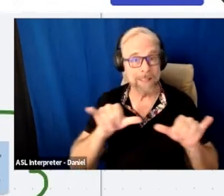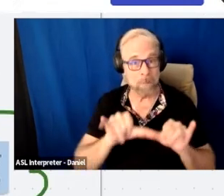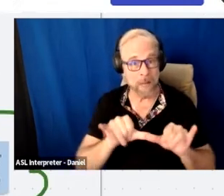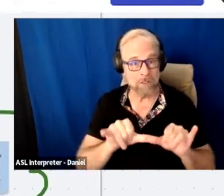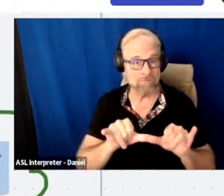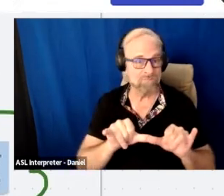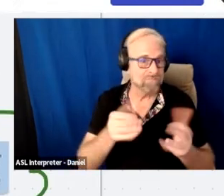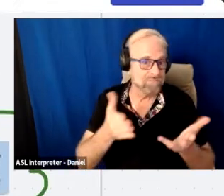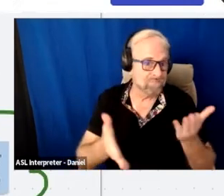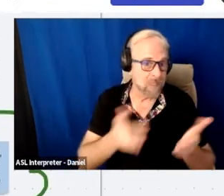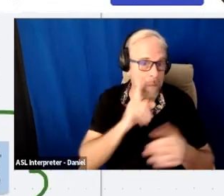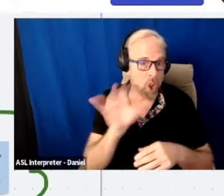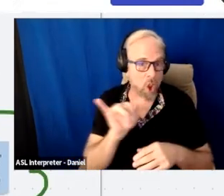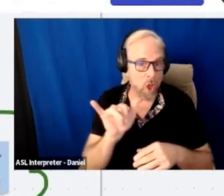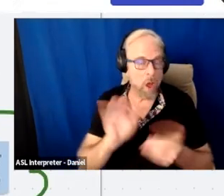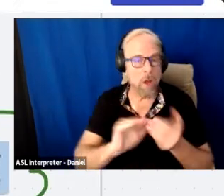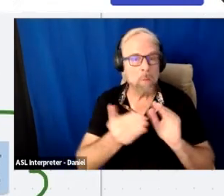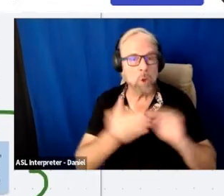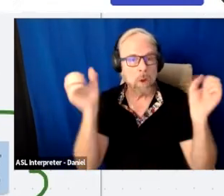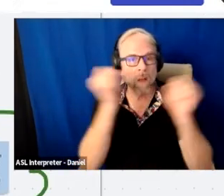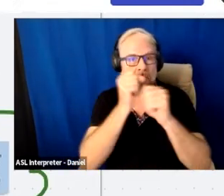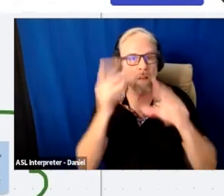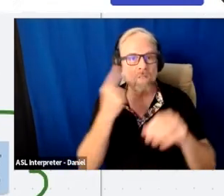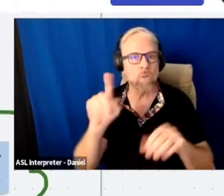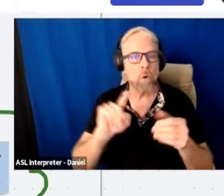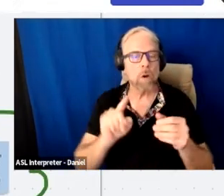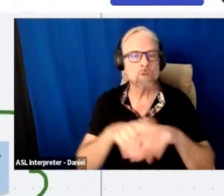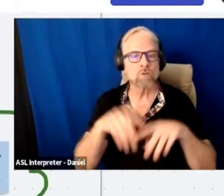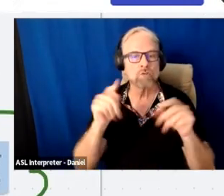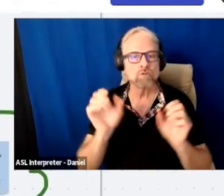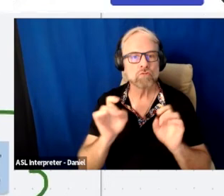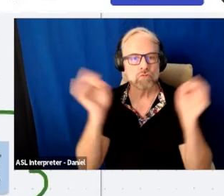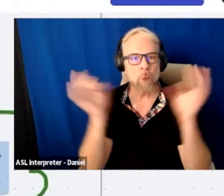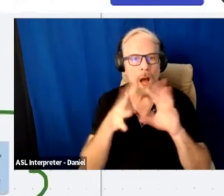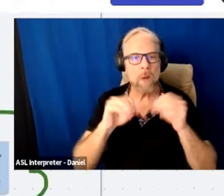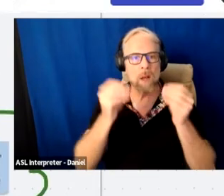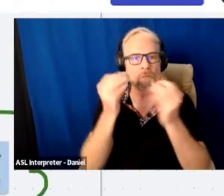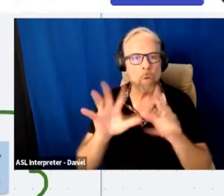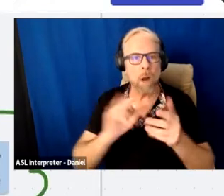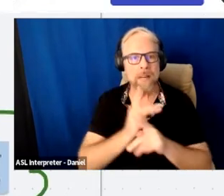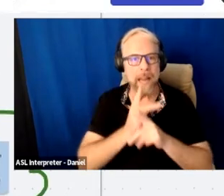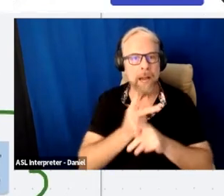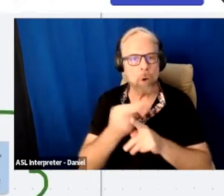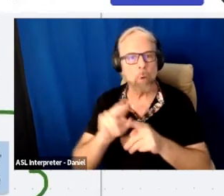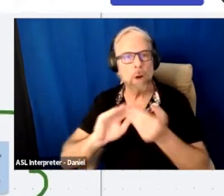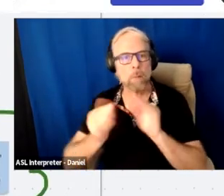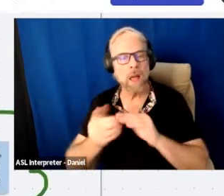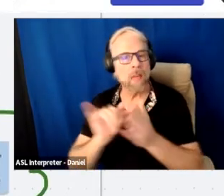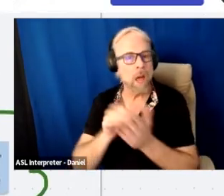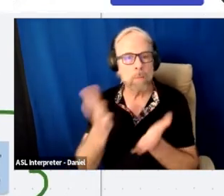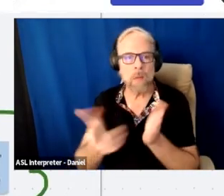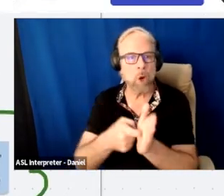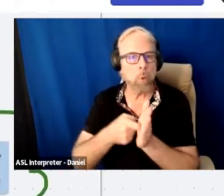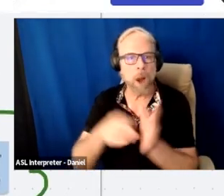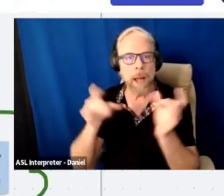like a community vision for trauma-informed care or trauma-informed community. And that might require input from lots and lots of